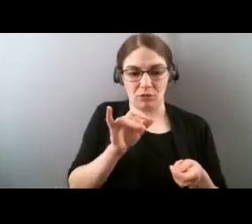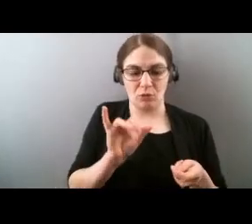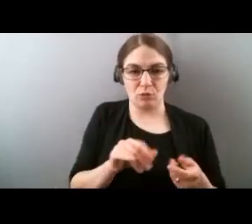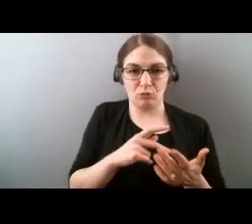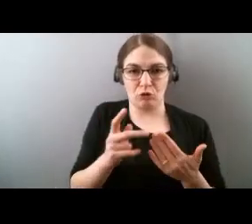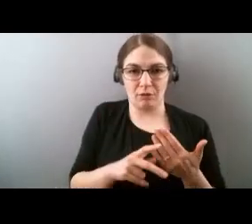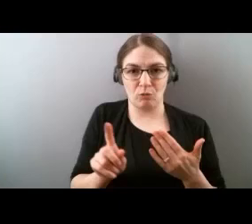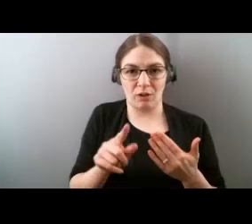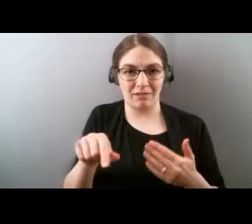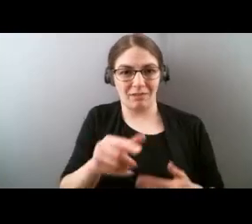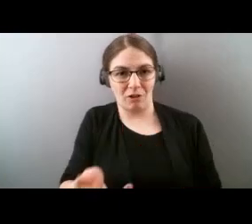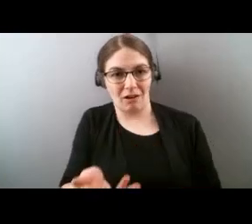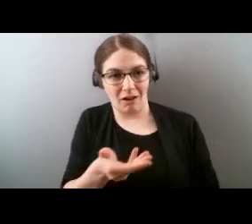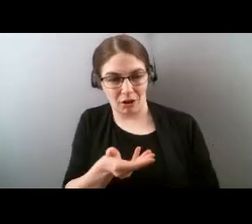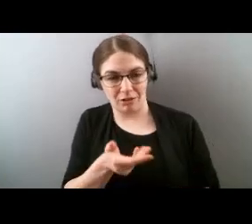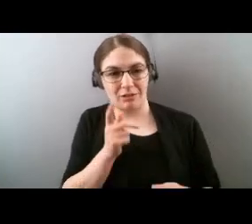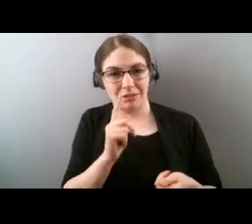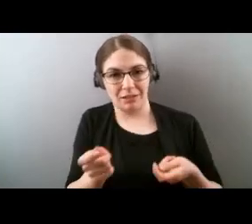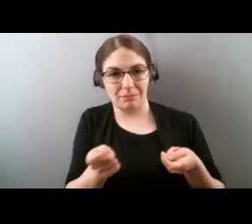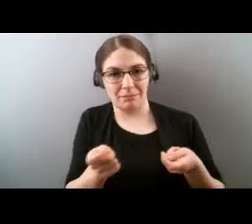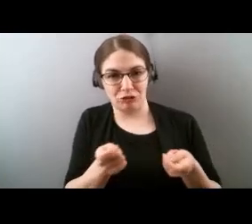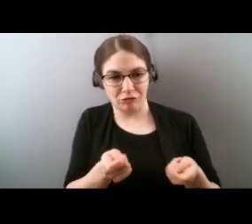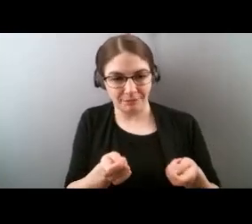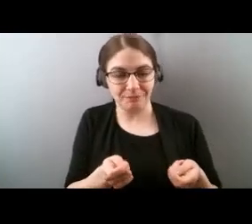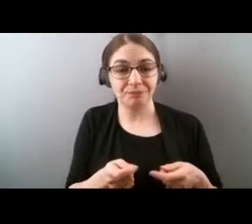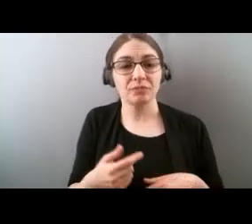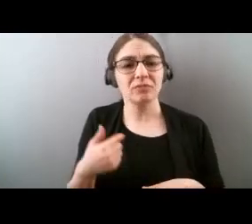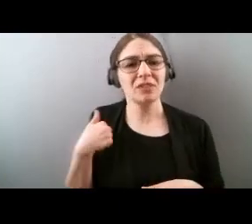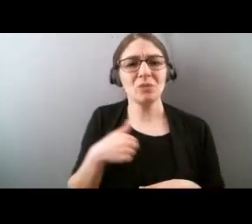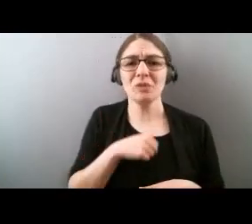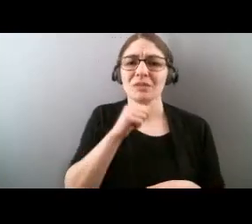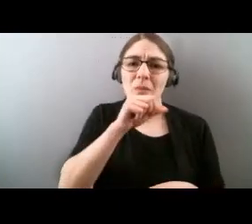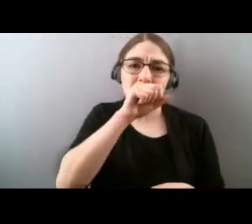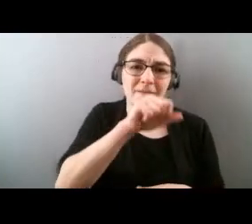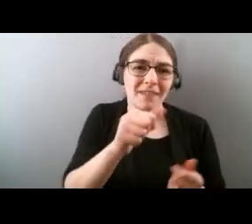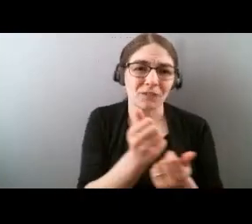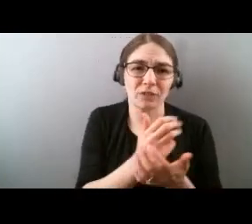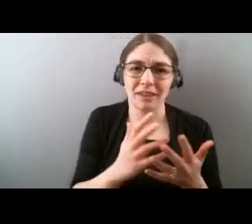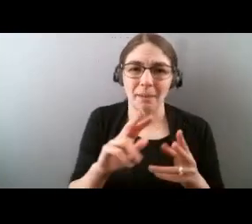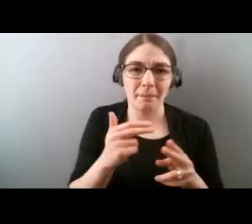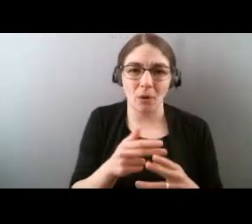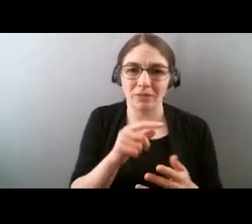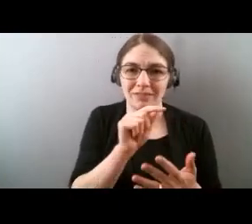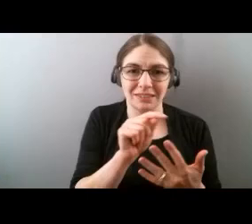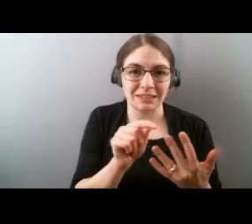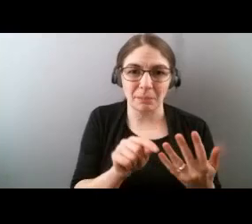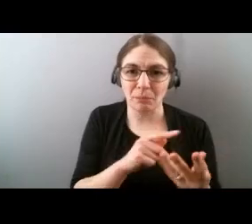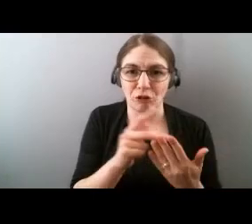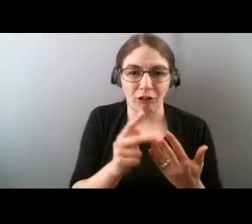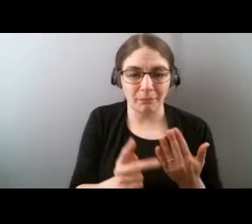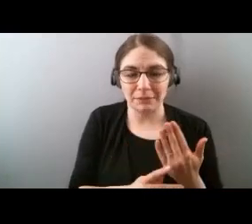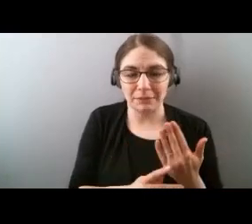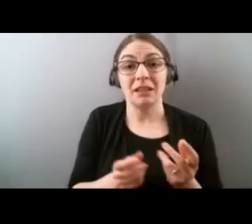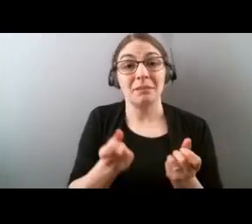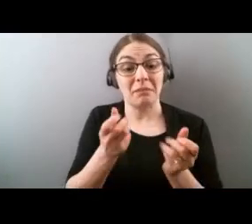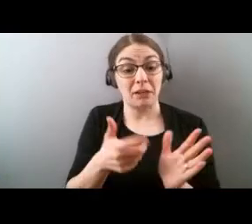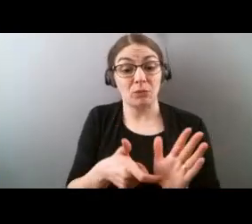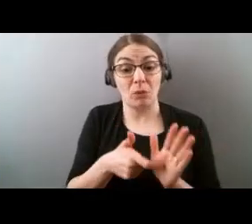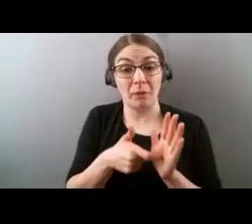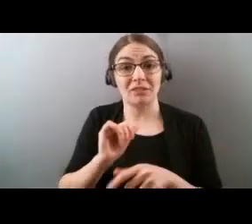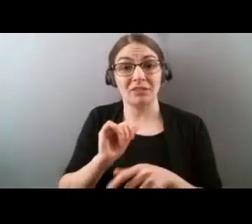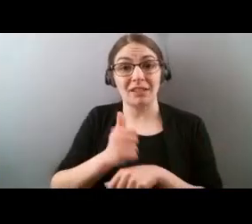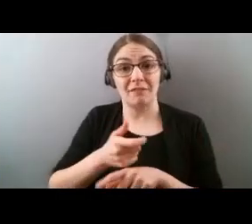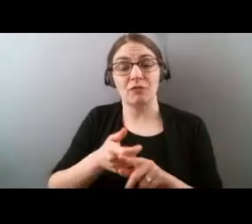hired to administer. We don't love everything about those programs. Many of those requirements are set by federal and